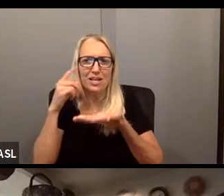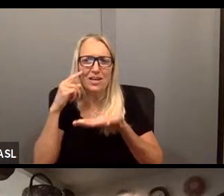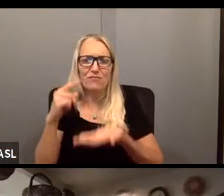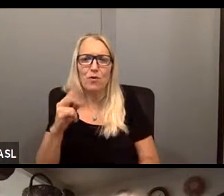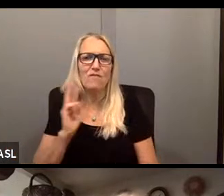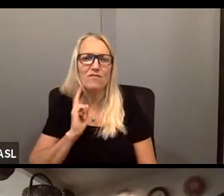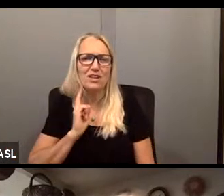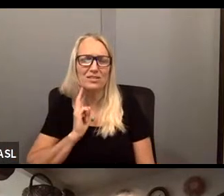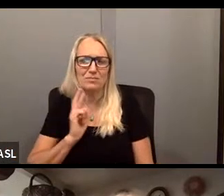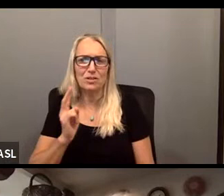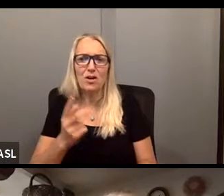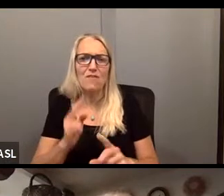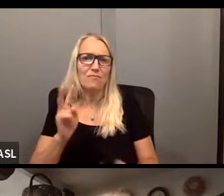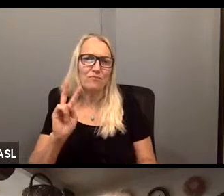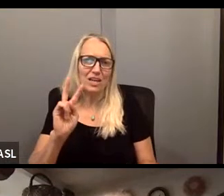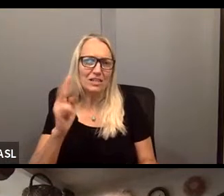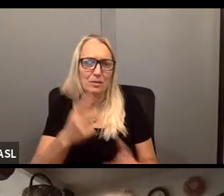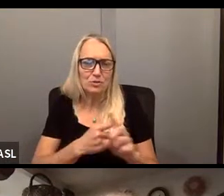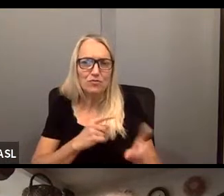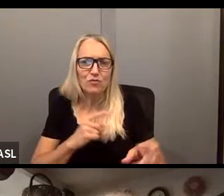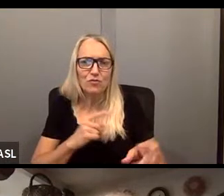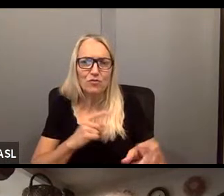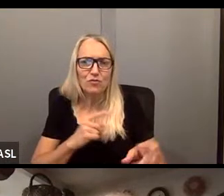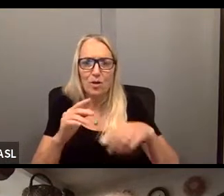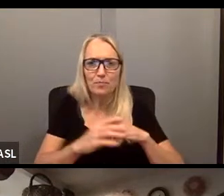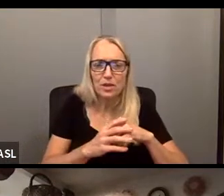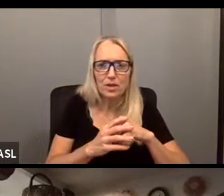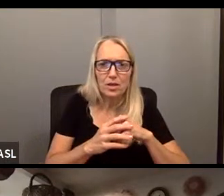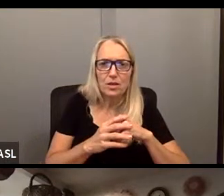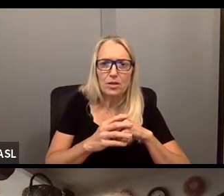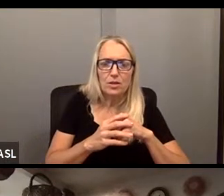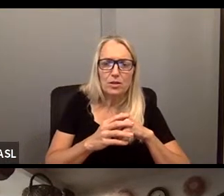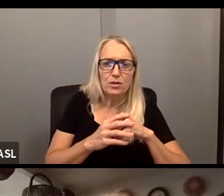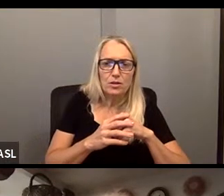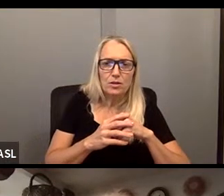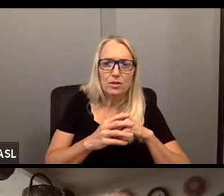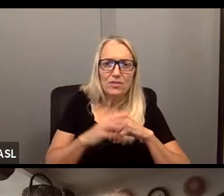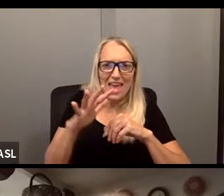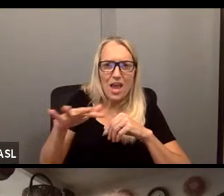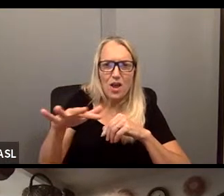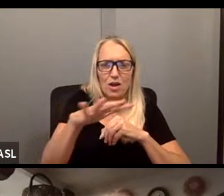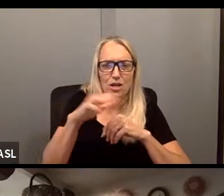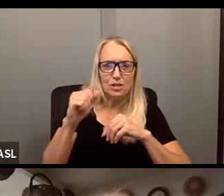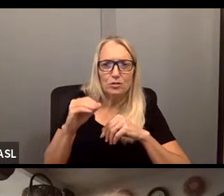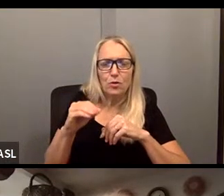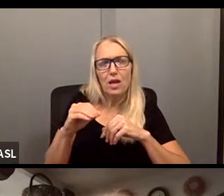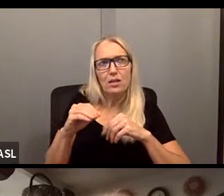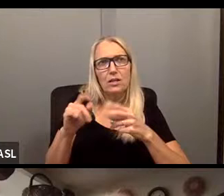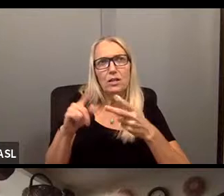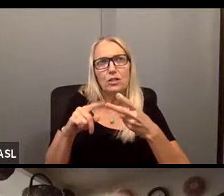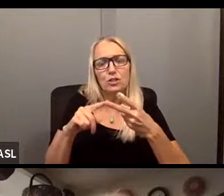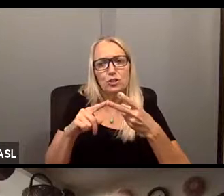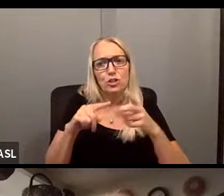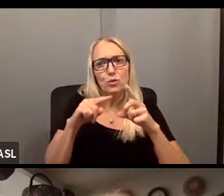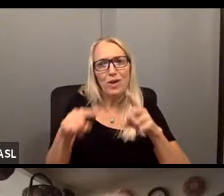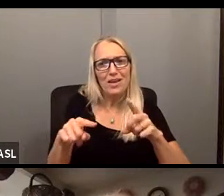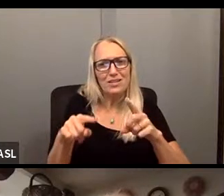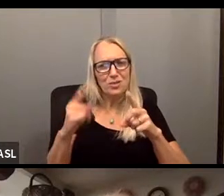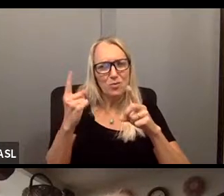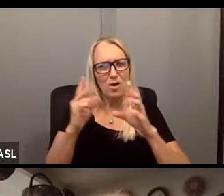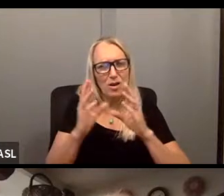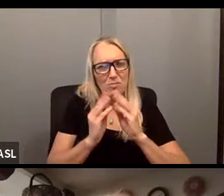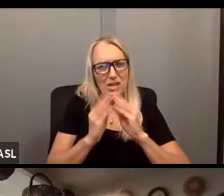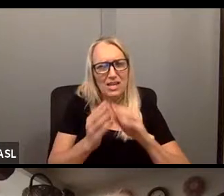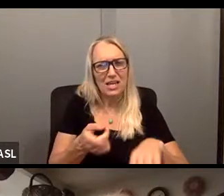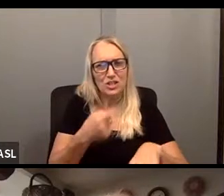North Central Washington. At one of our last picnics on the Columbia River, which she personally attended, she correctly